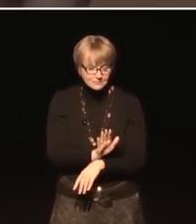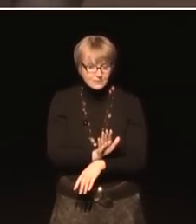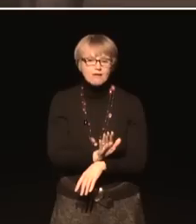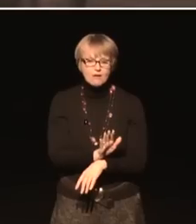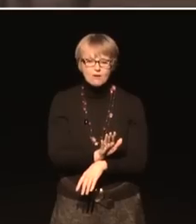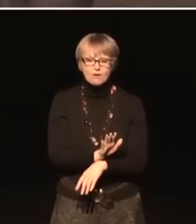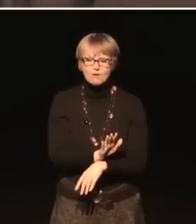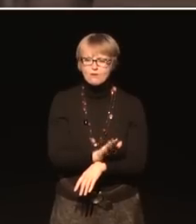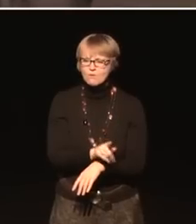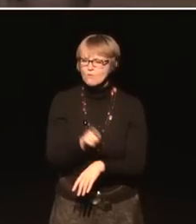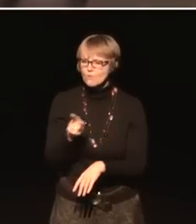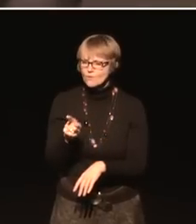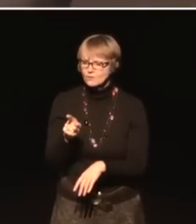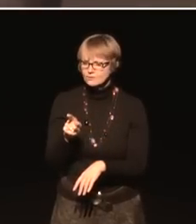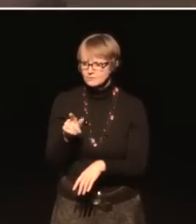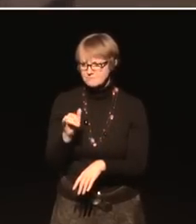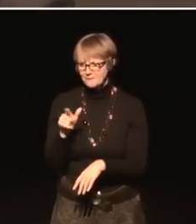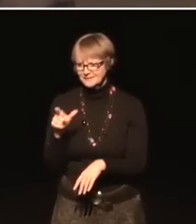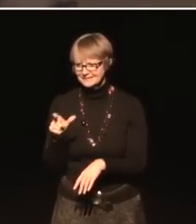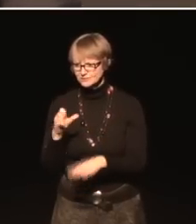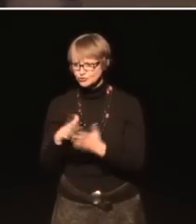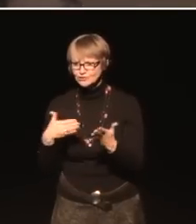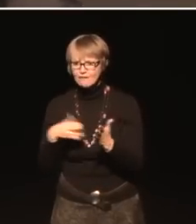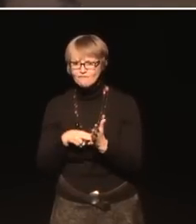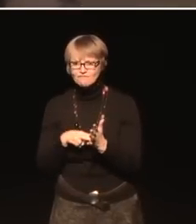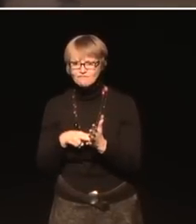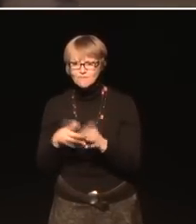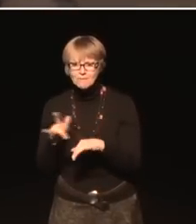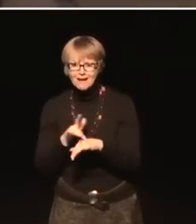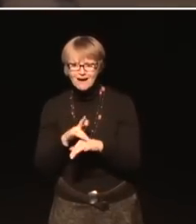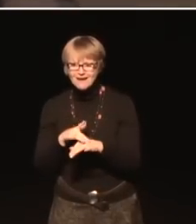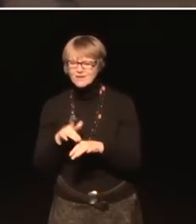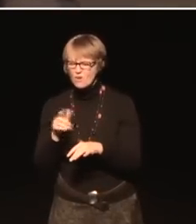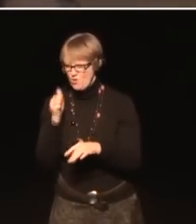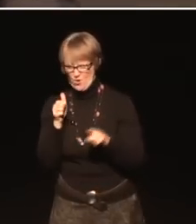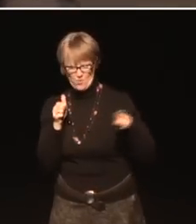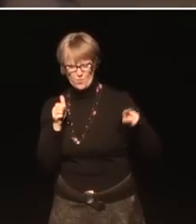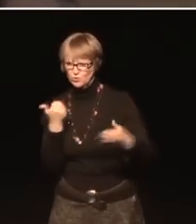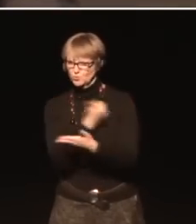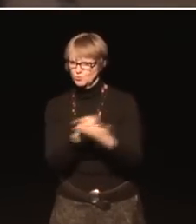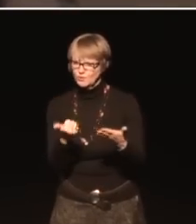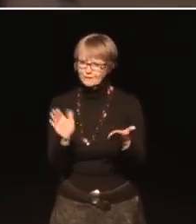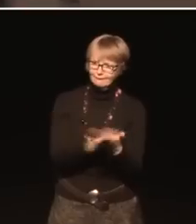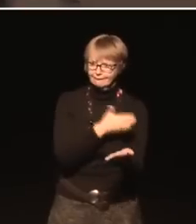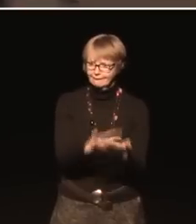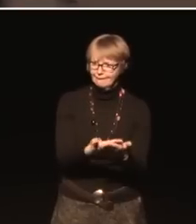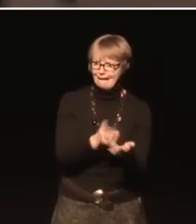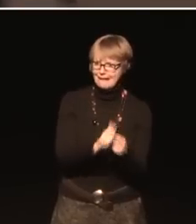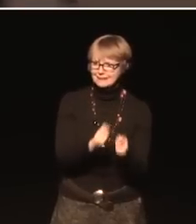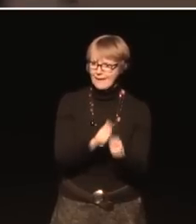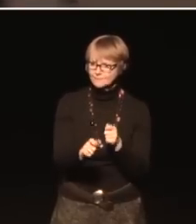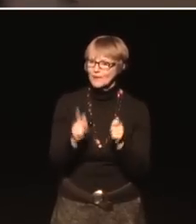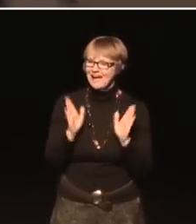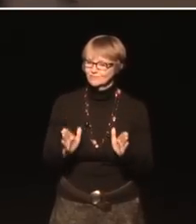when it comes to an adaptation of a Chekhov, we're going to think of the usual suspects. It's just habitual, and those habits need to be